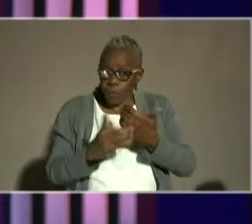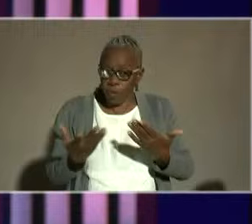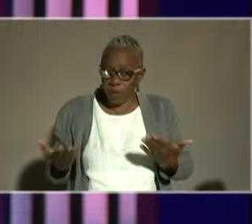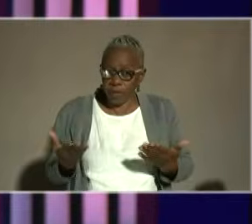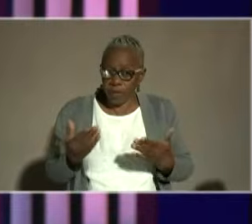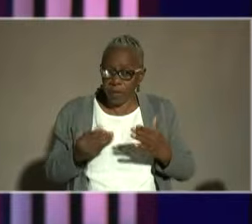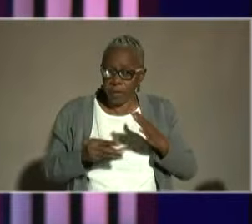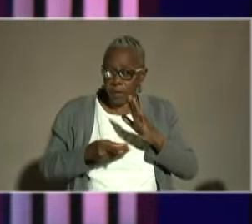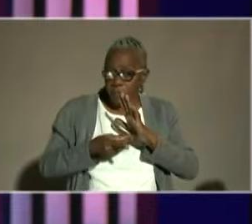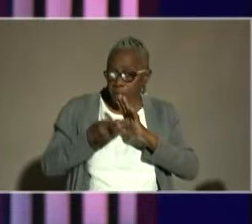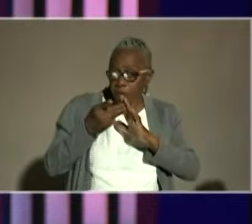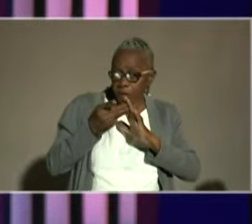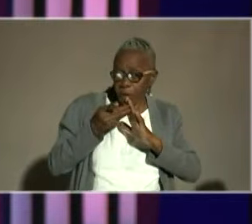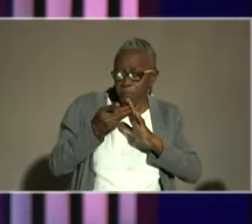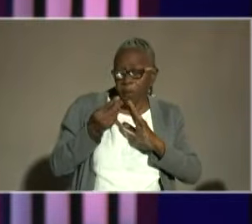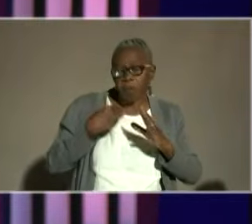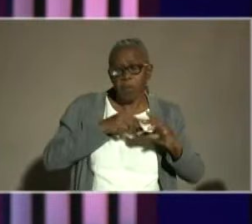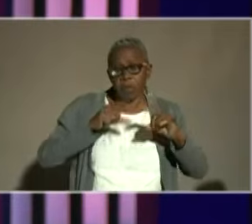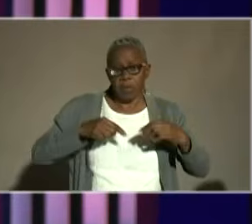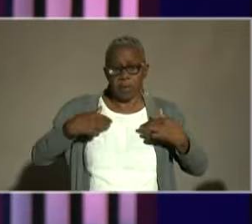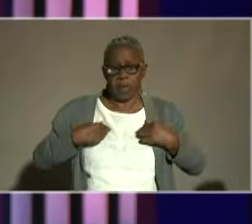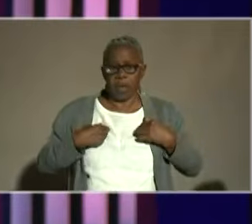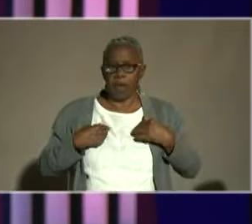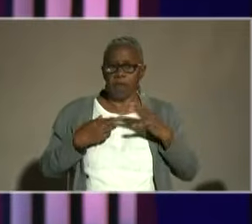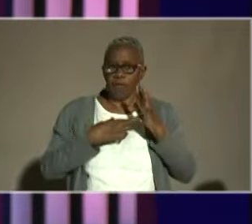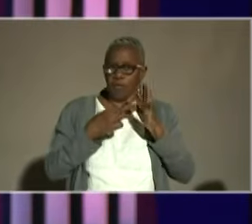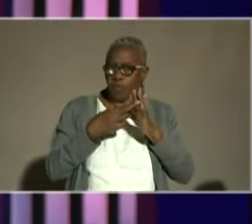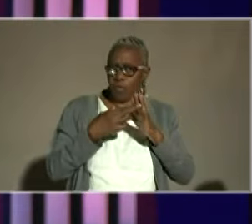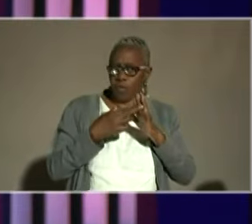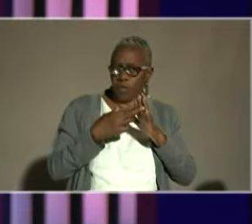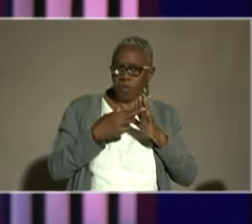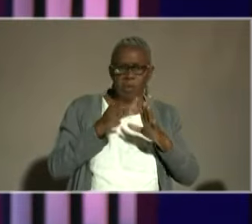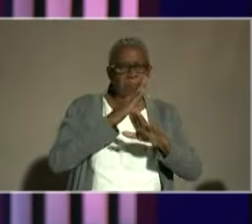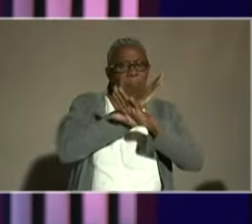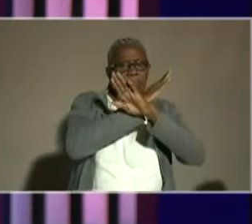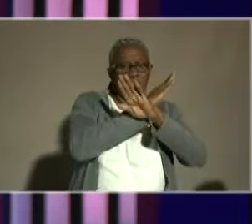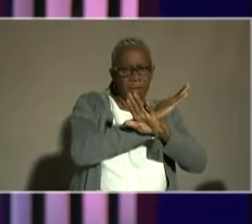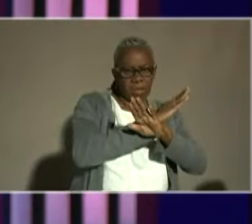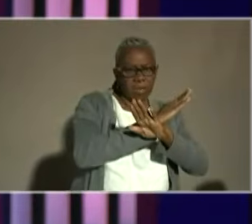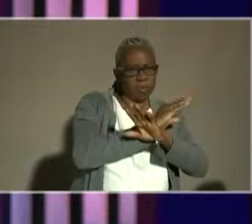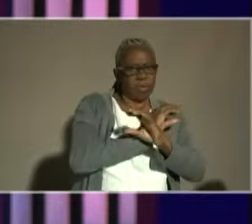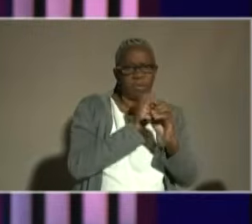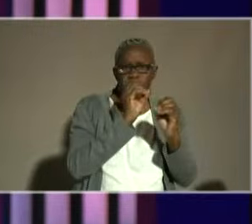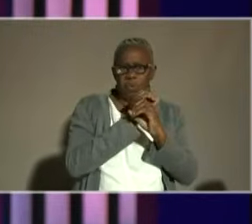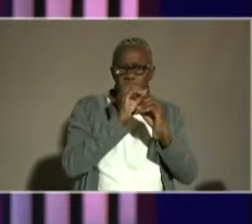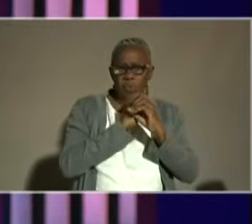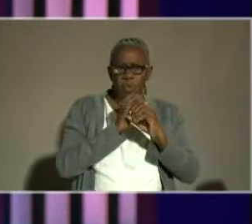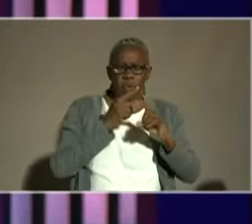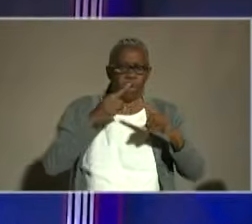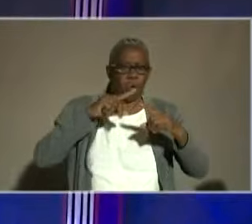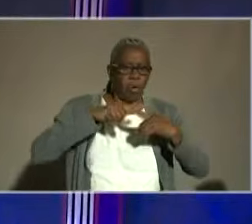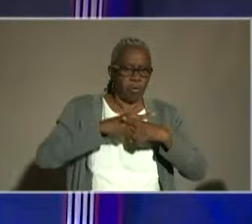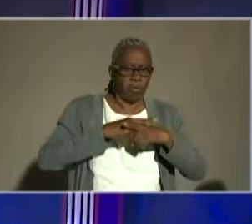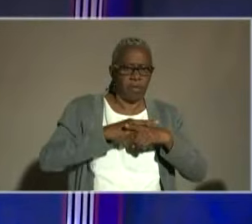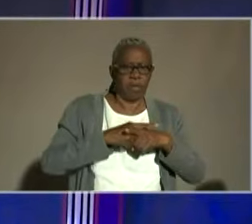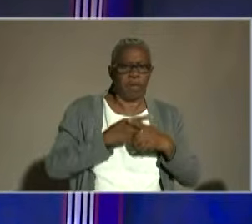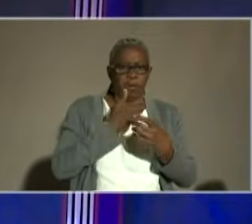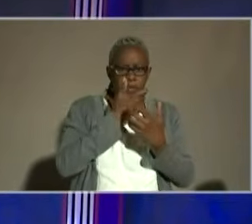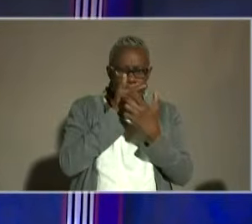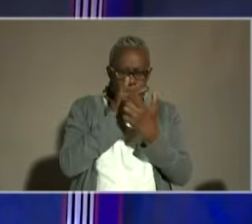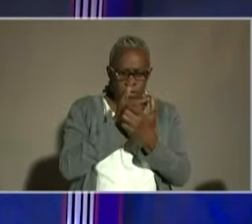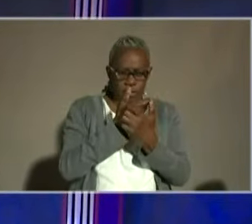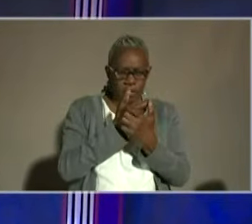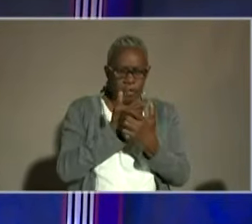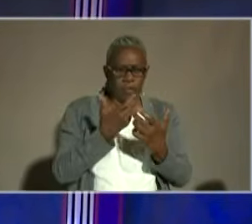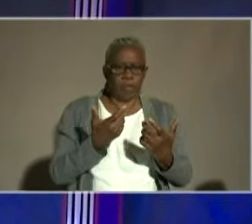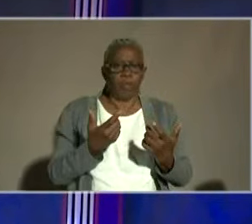we need to have rules which preclude that kind of activity so that there's no question of conflicts of interest. We've come to the point in the